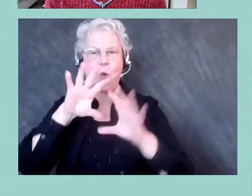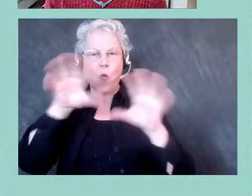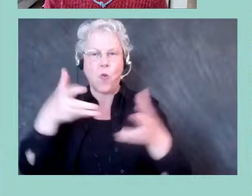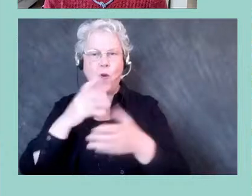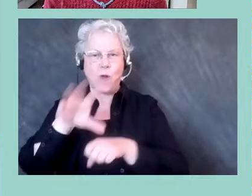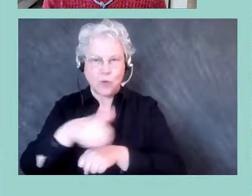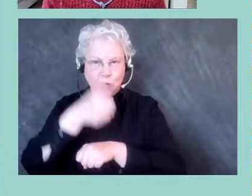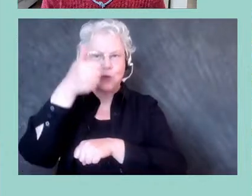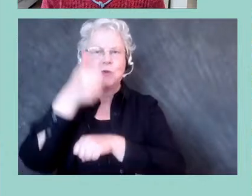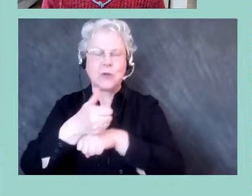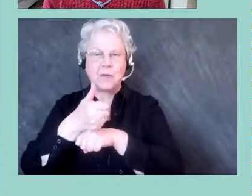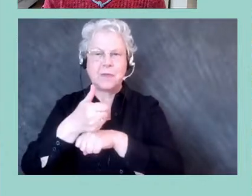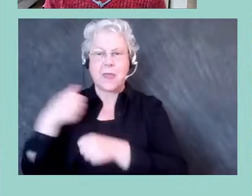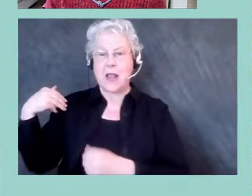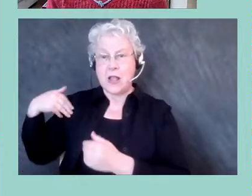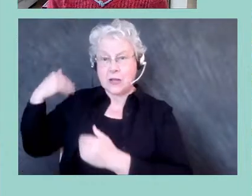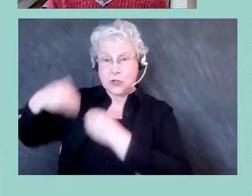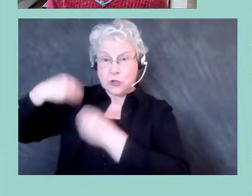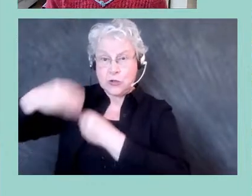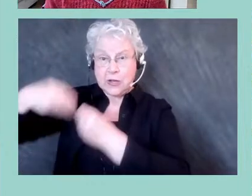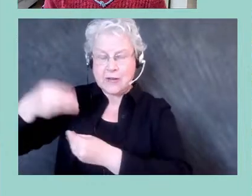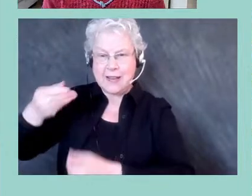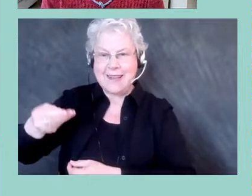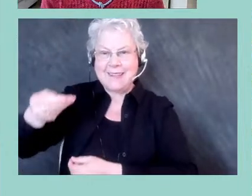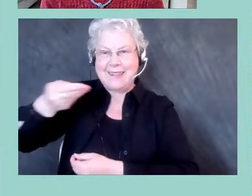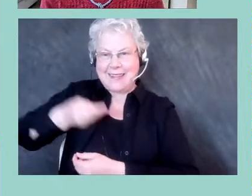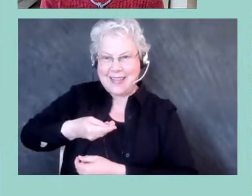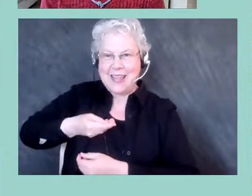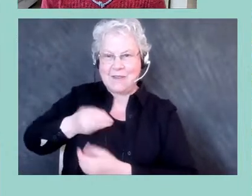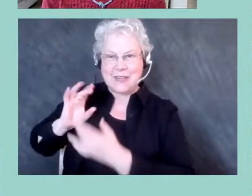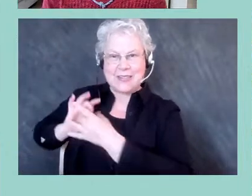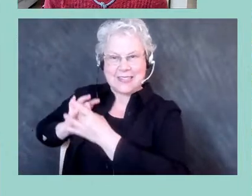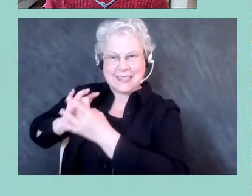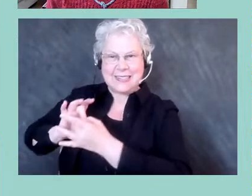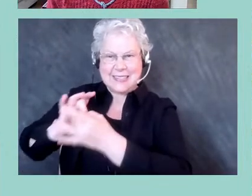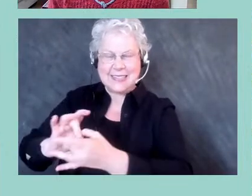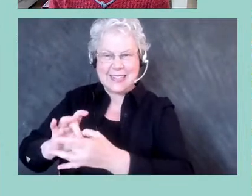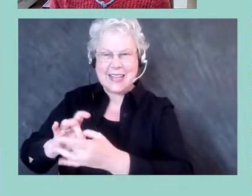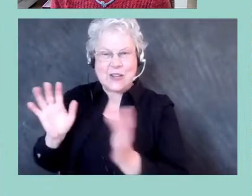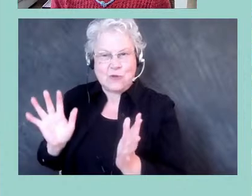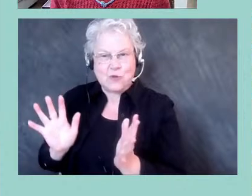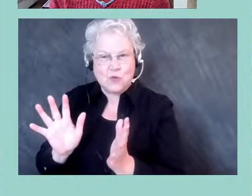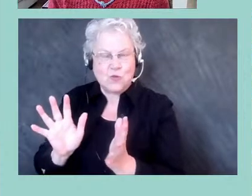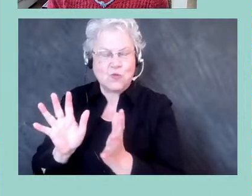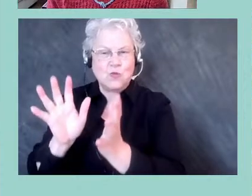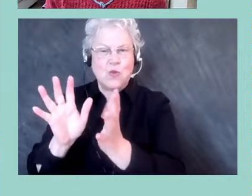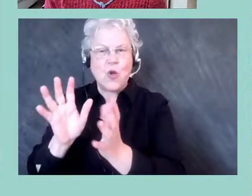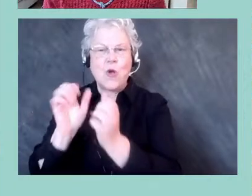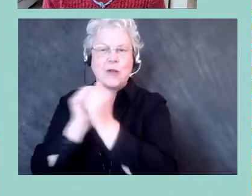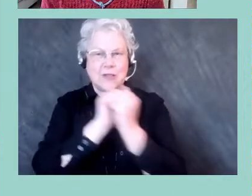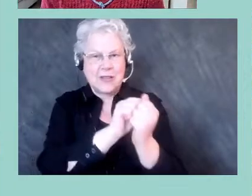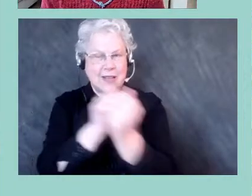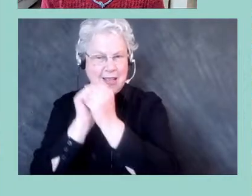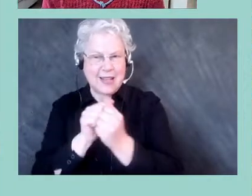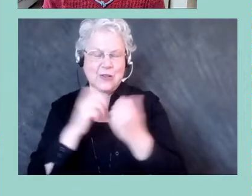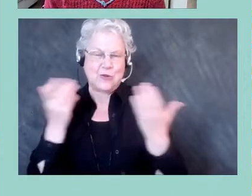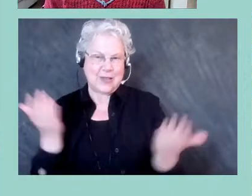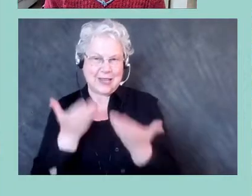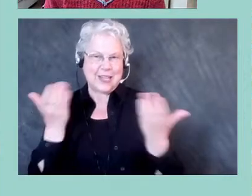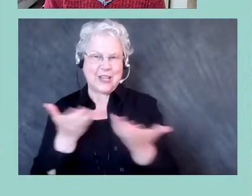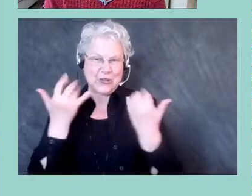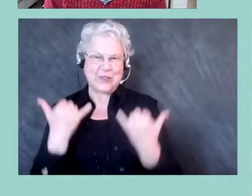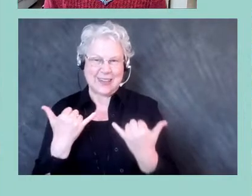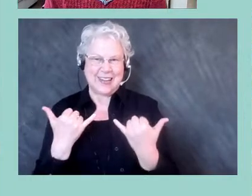unfolding a nudge in this direction so that we could be together here today. One